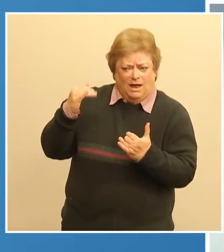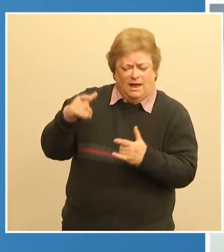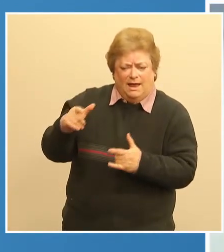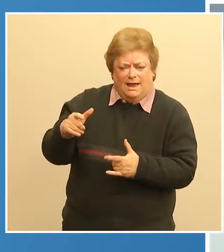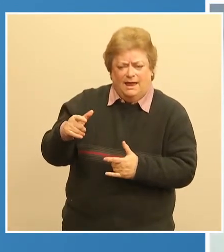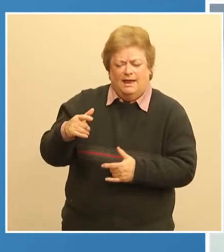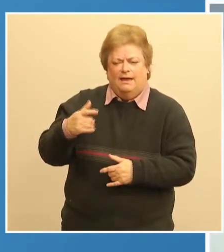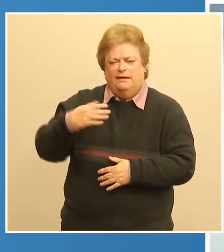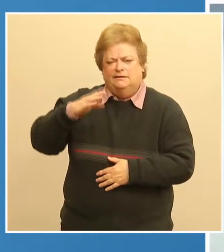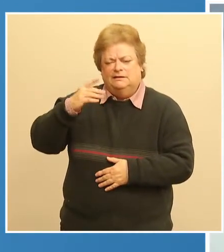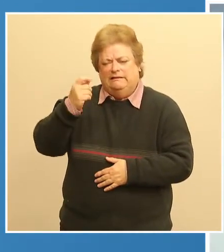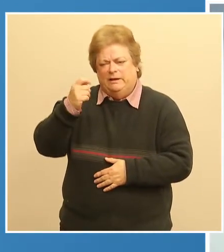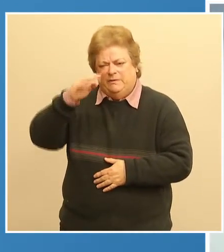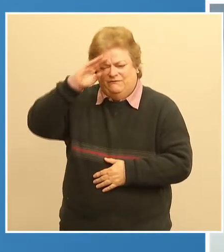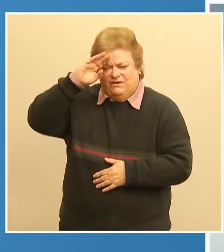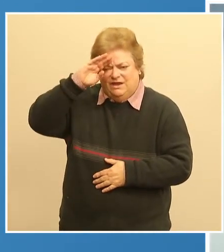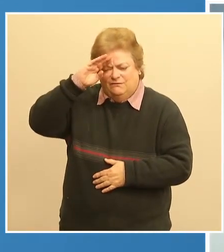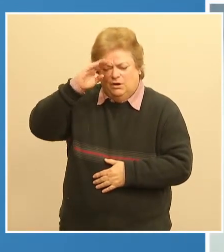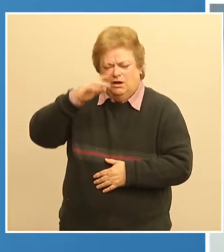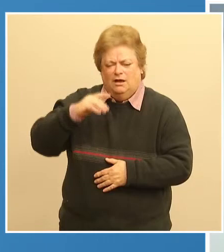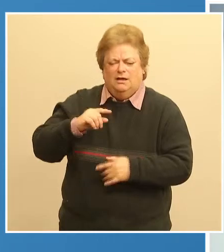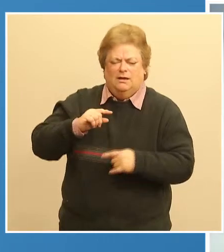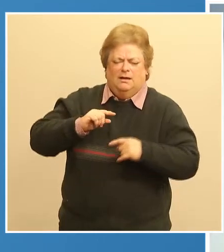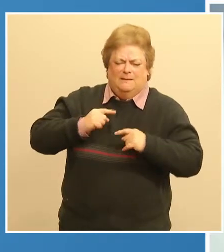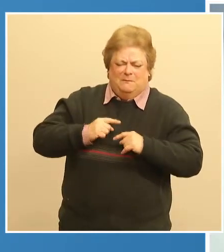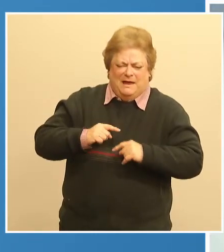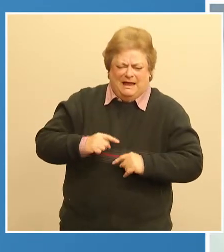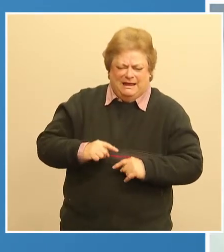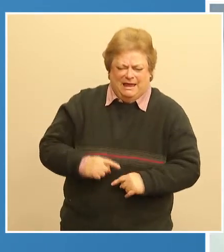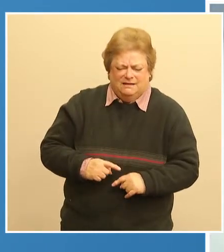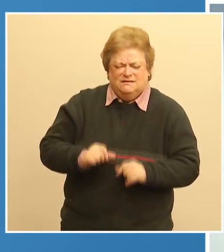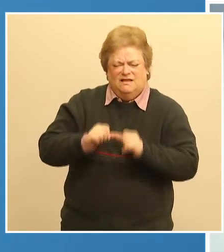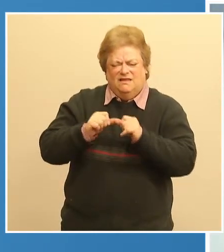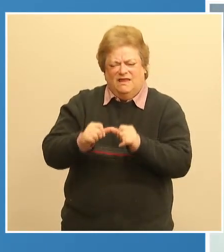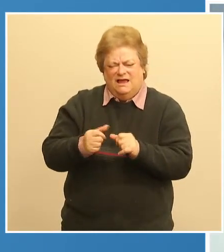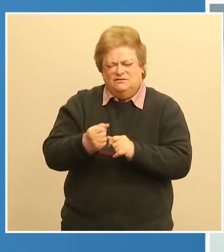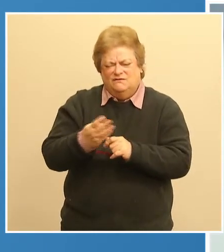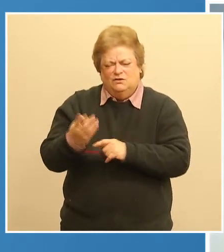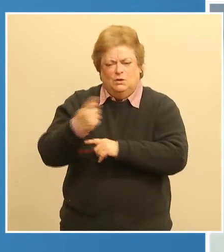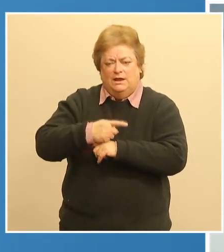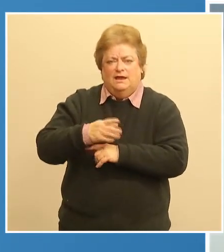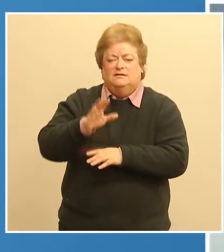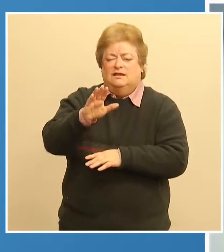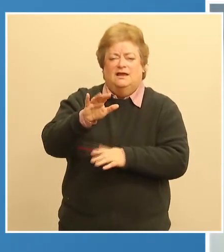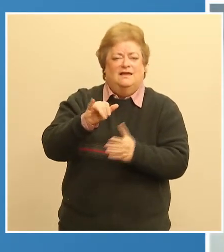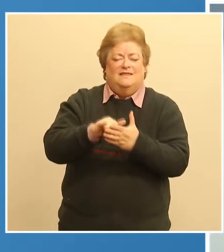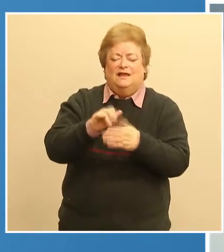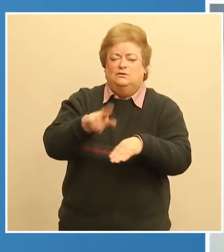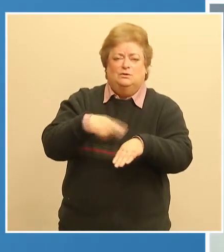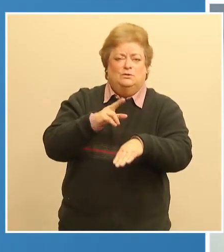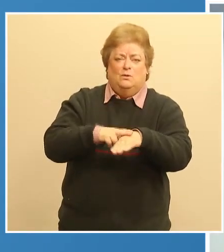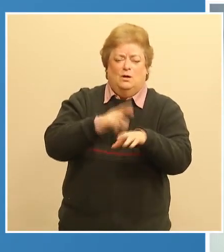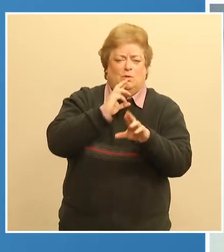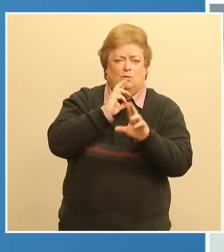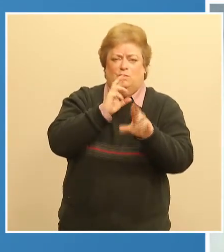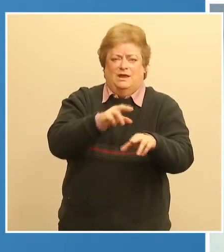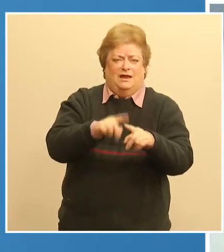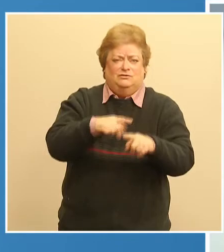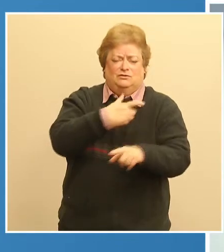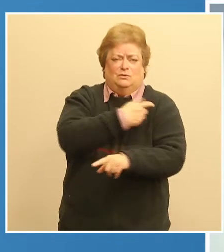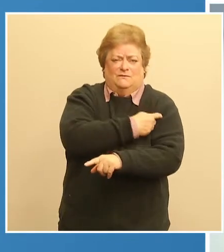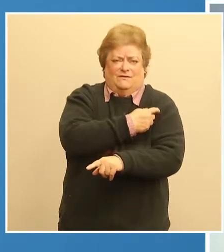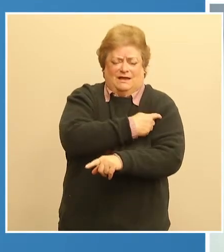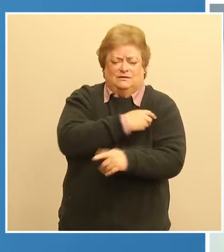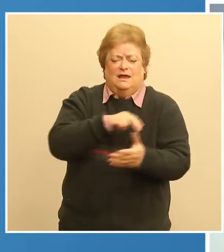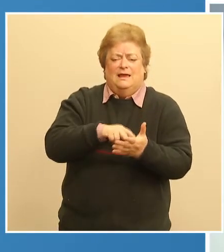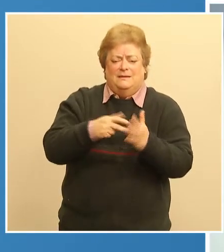of low-grade fever, a little bit of body aches, and it lasted for a couple days. That's a normal vaccine reaction. That tells us that